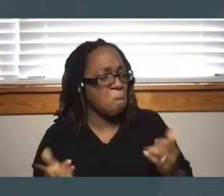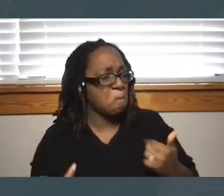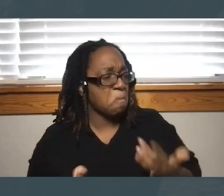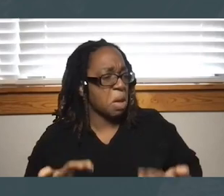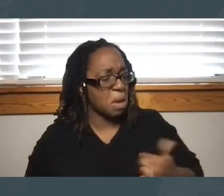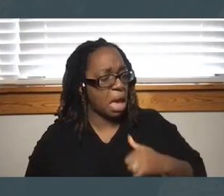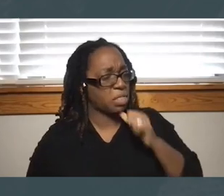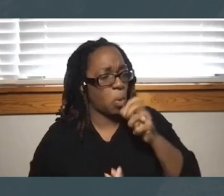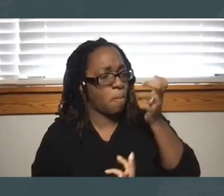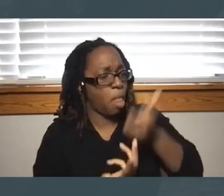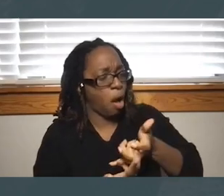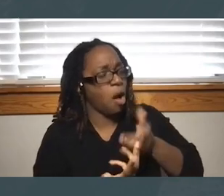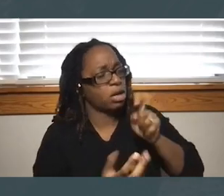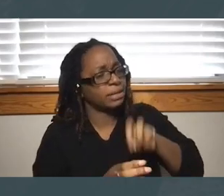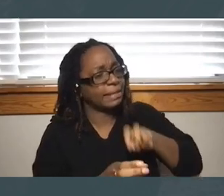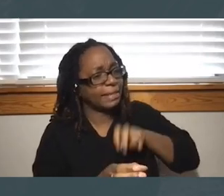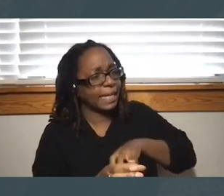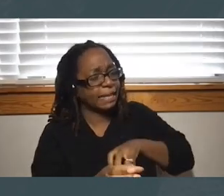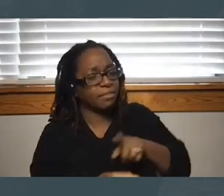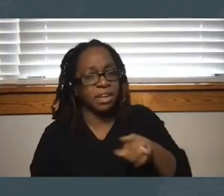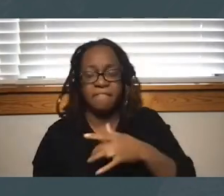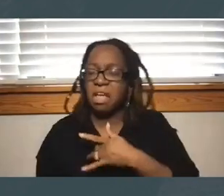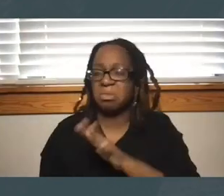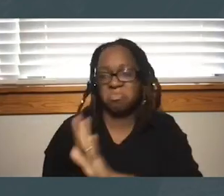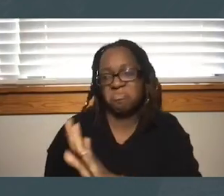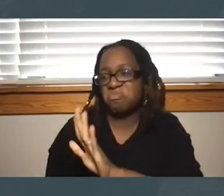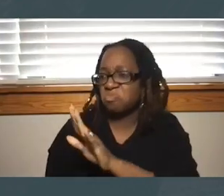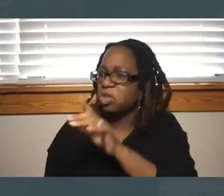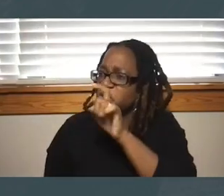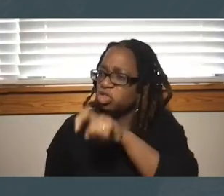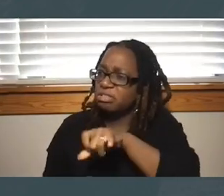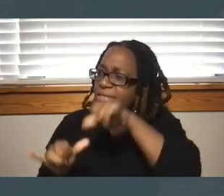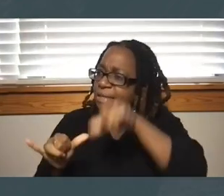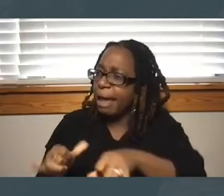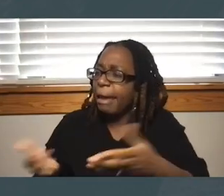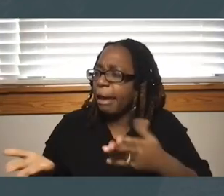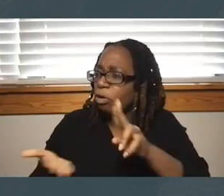easiest place to write a book is inside the university. I was like, okay, I'll stay.